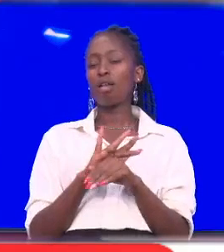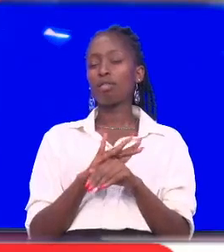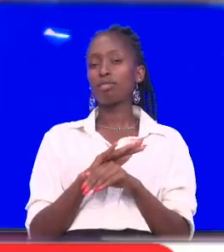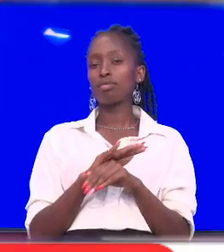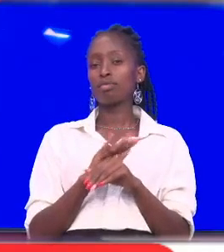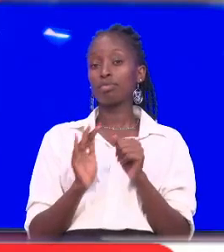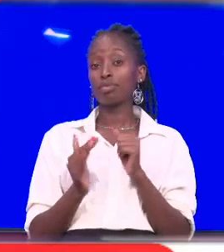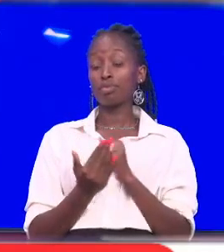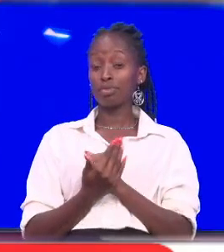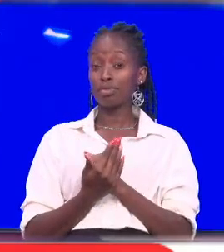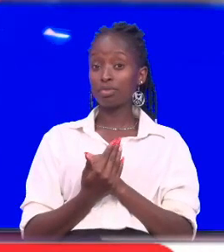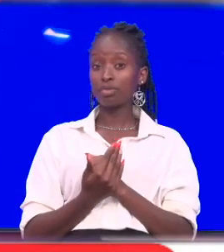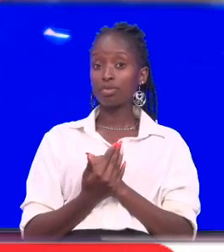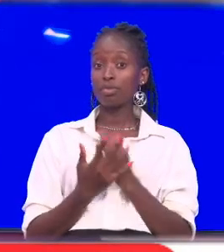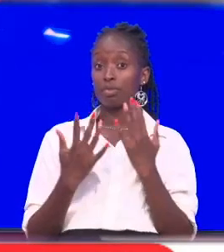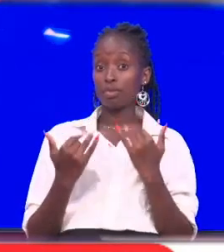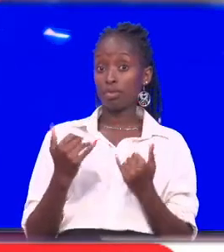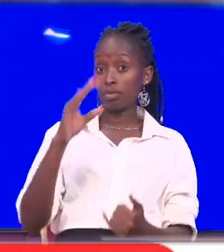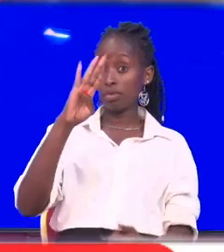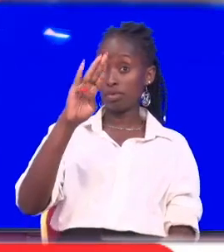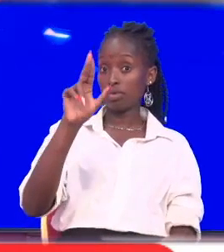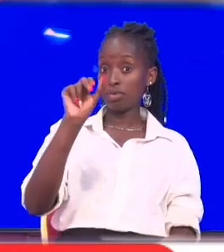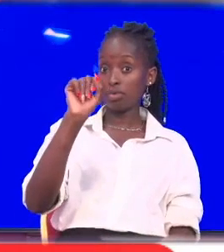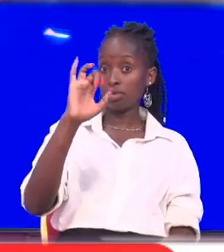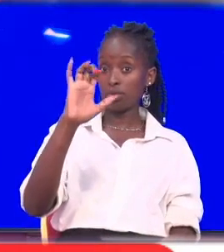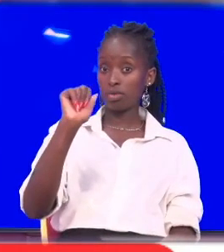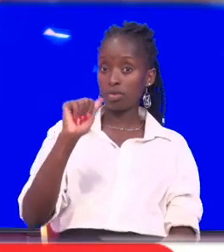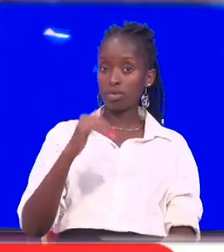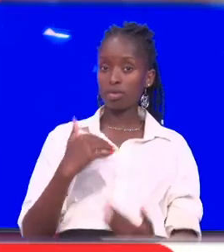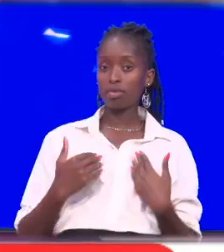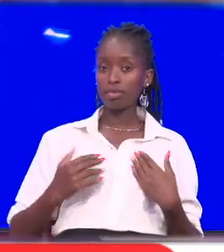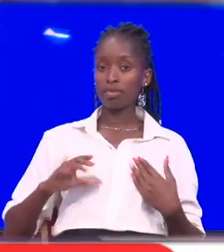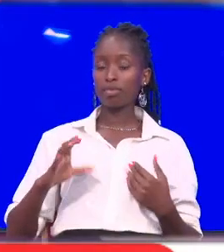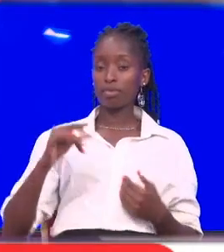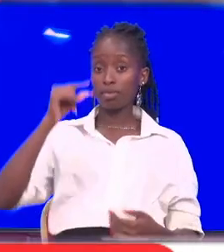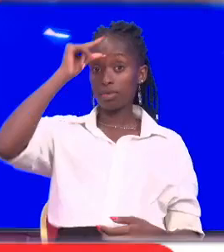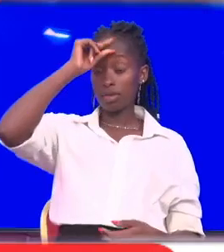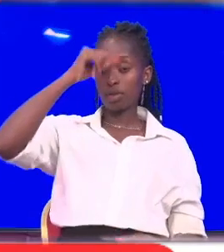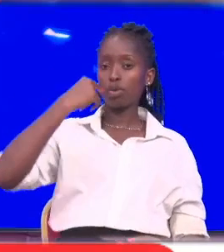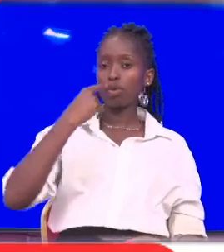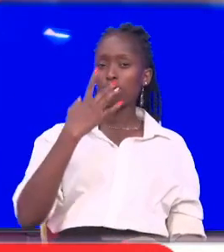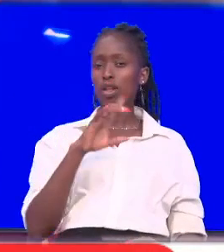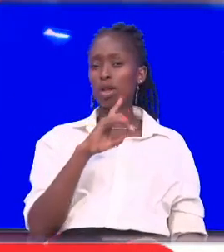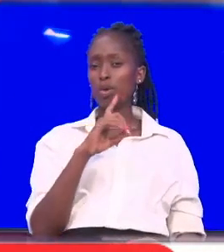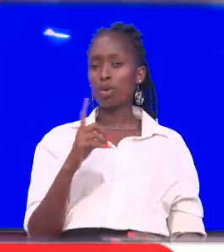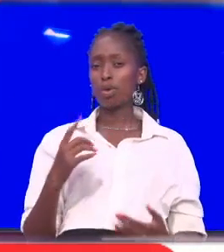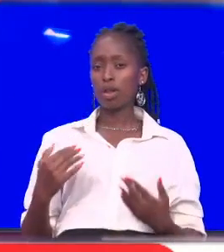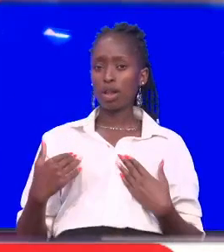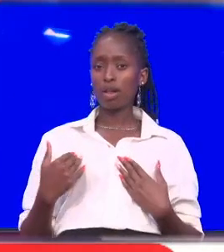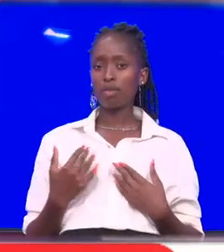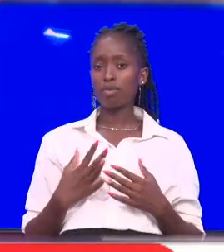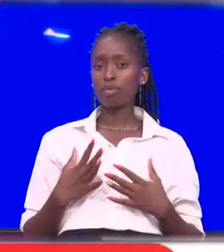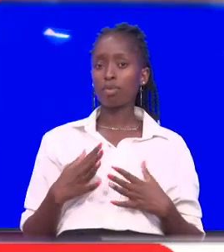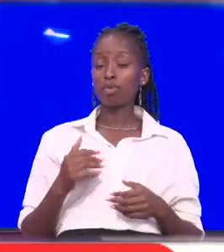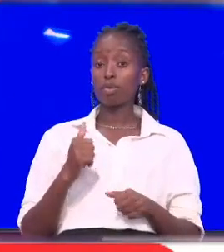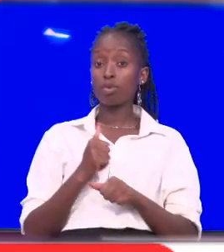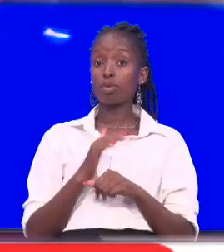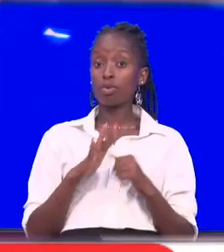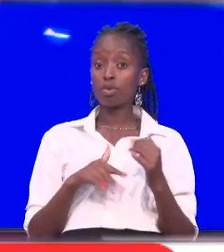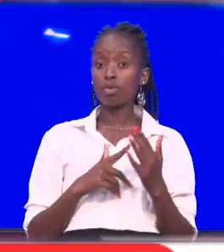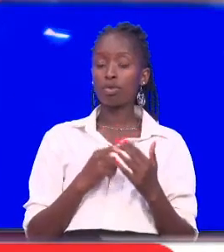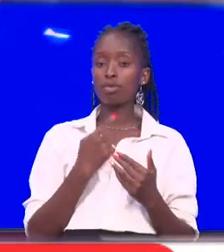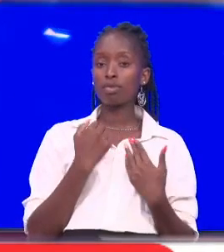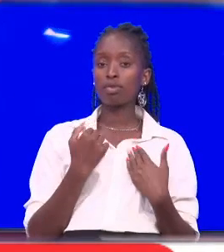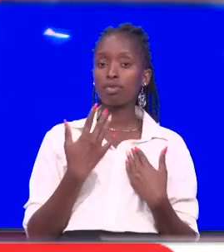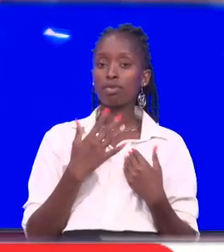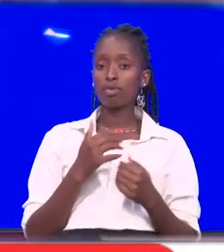Busia now, where the county government has warned health workers who have been on a go slew since Tuesday last week, saying they will be subjected